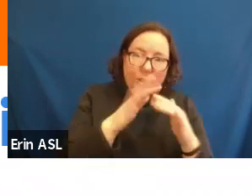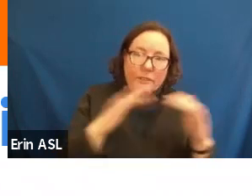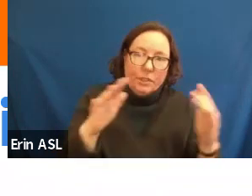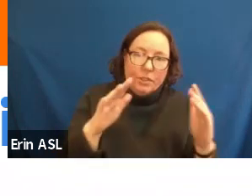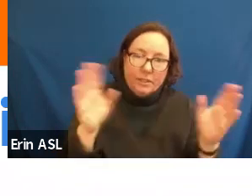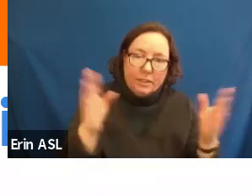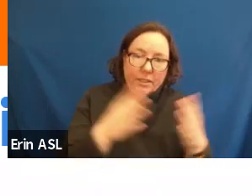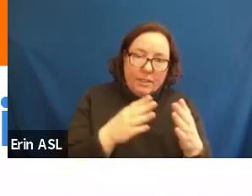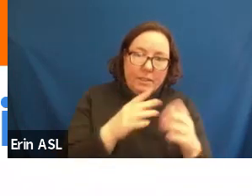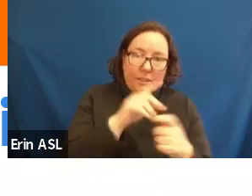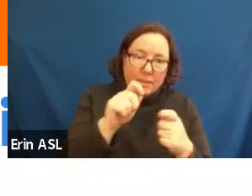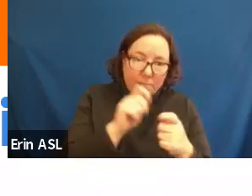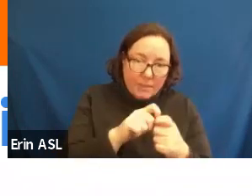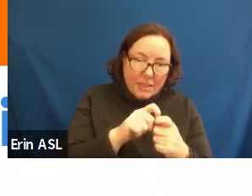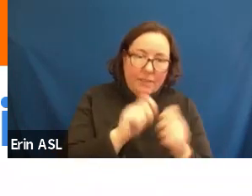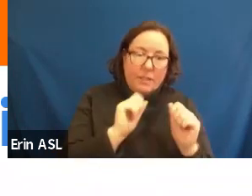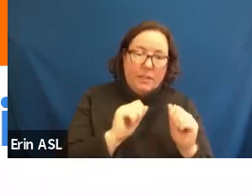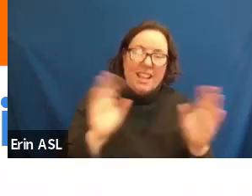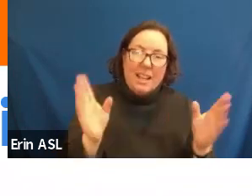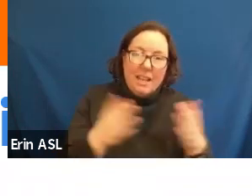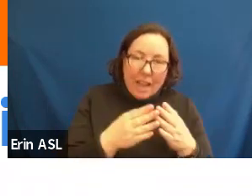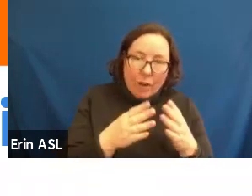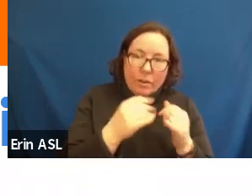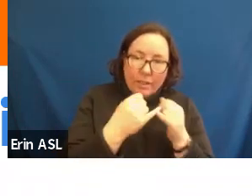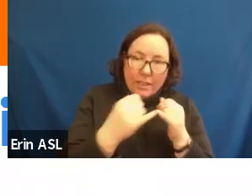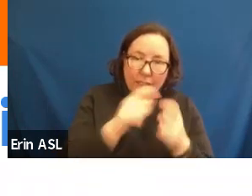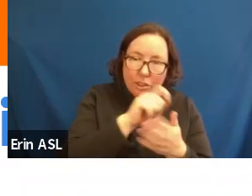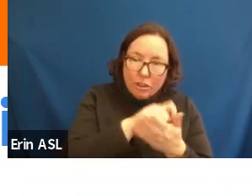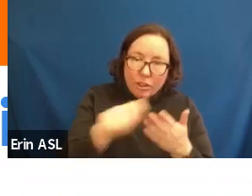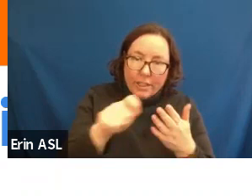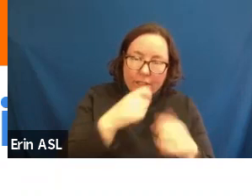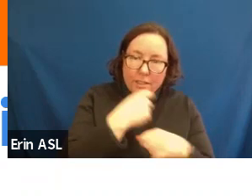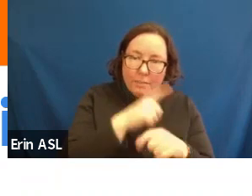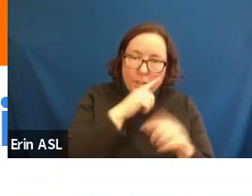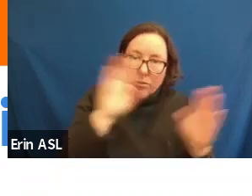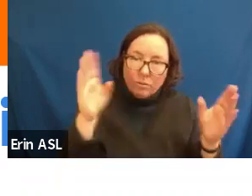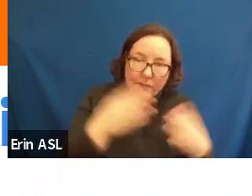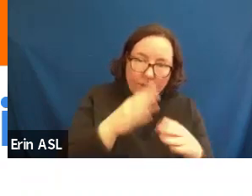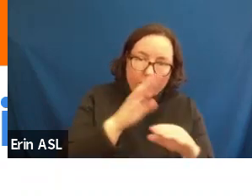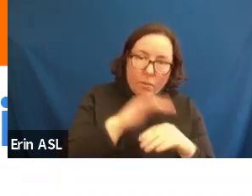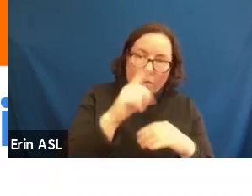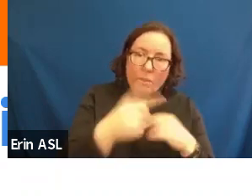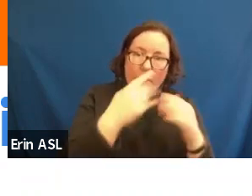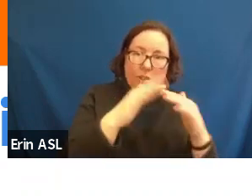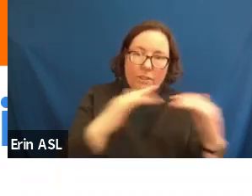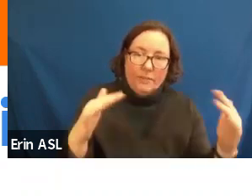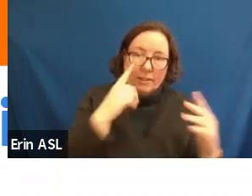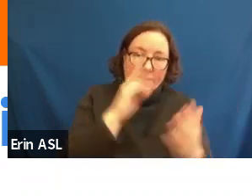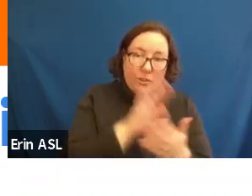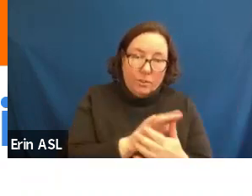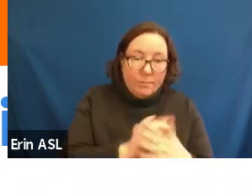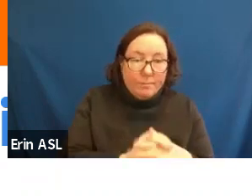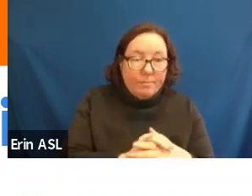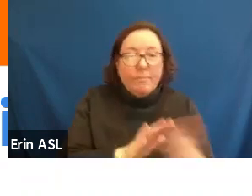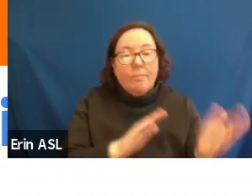specific and intentional, narrowly tailored. Next slide, please. How do you know if a policy